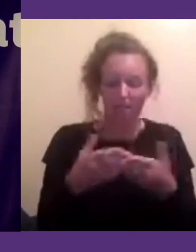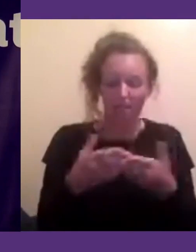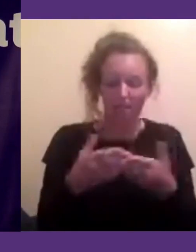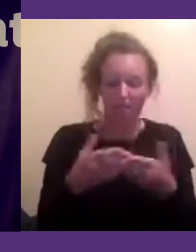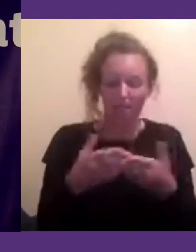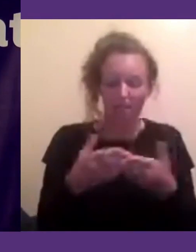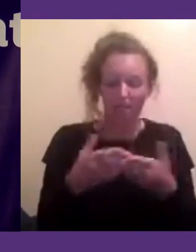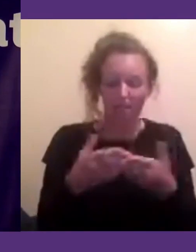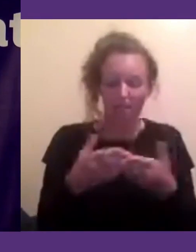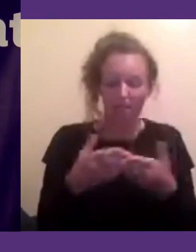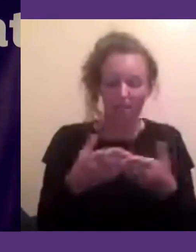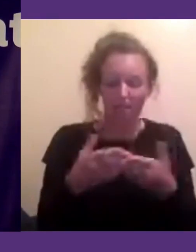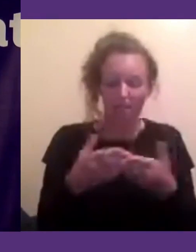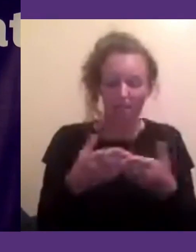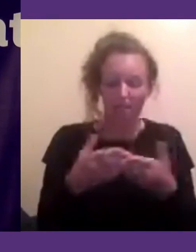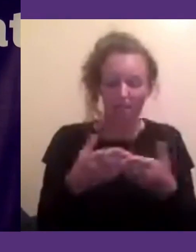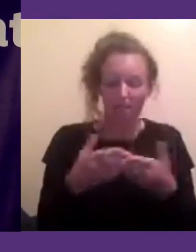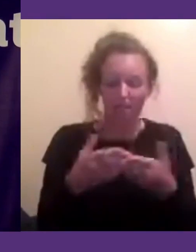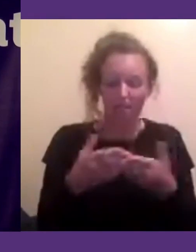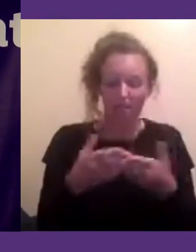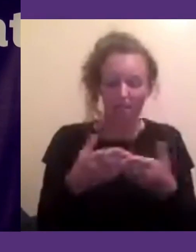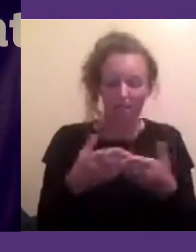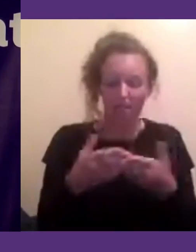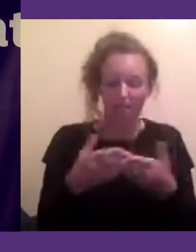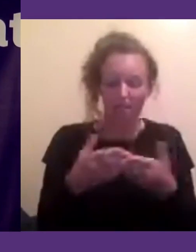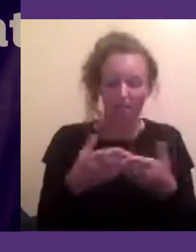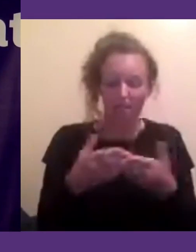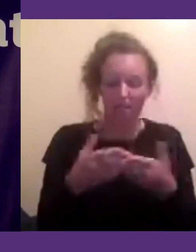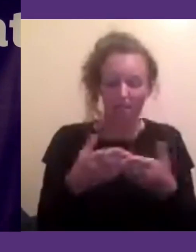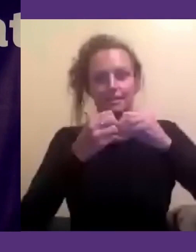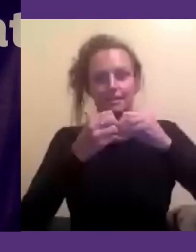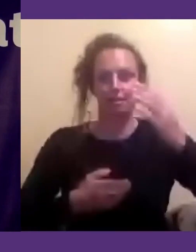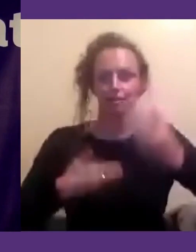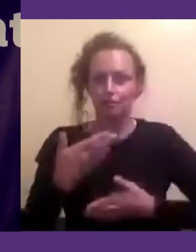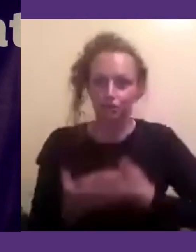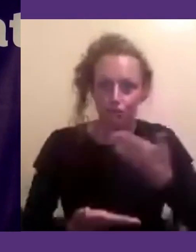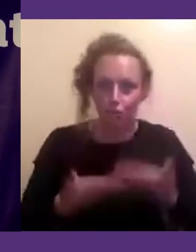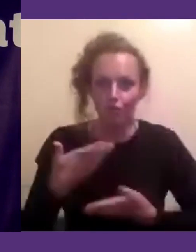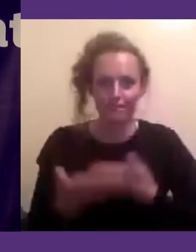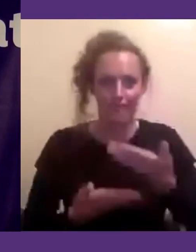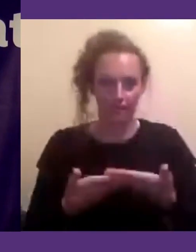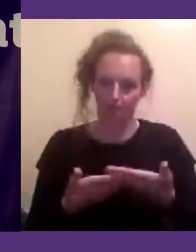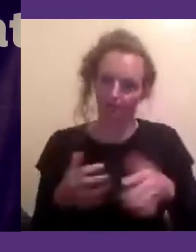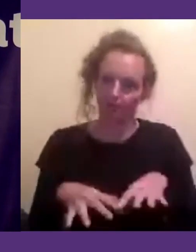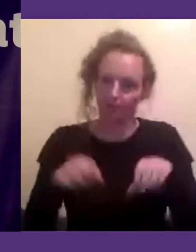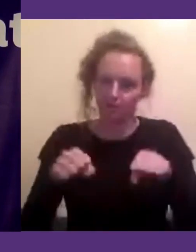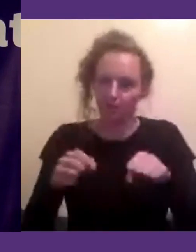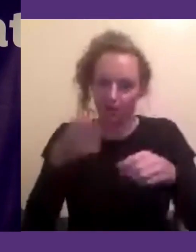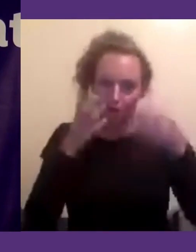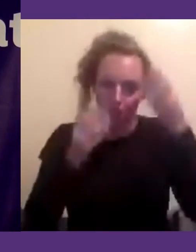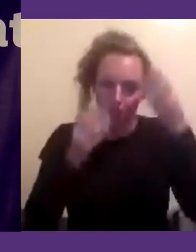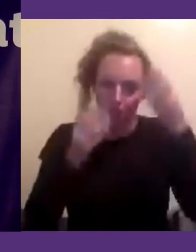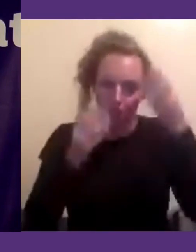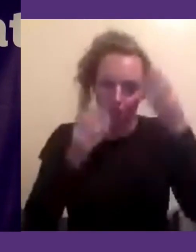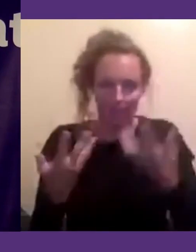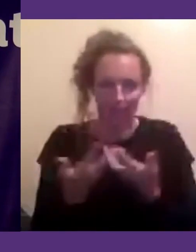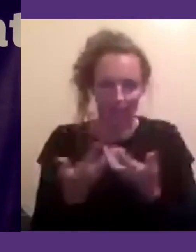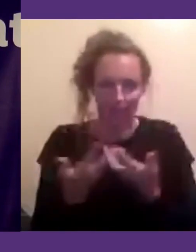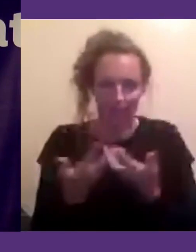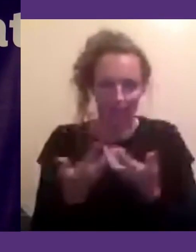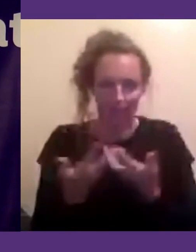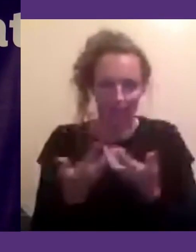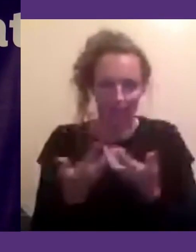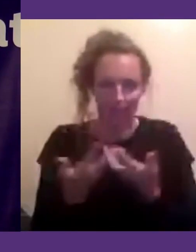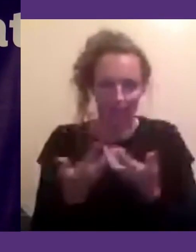storytelling. I started learning how to make animations, all that sort of stuff, and I absolutely loved it. But I found there's a lot of limitations as